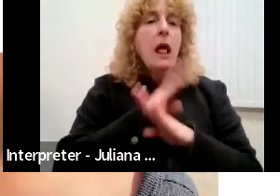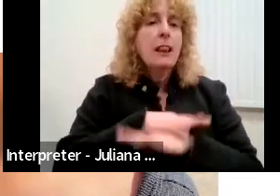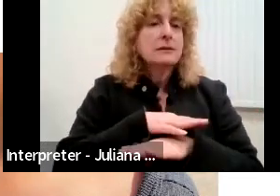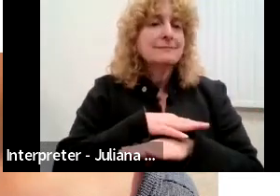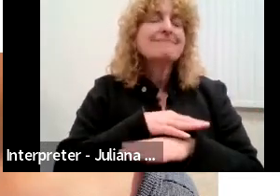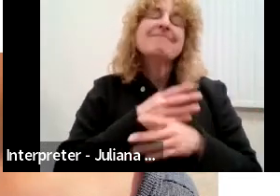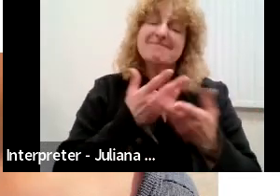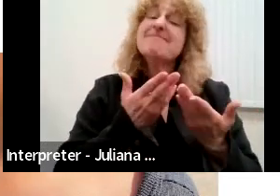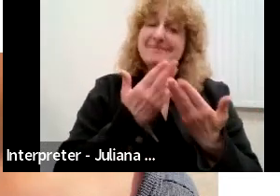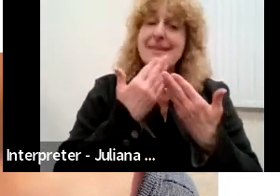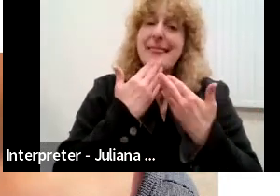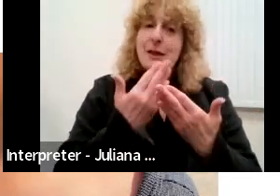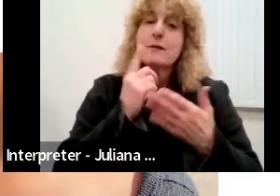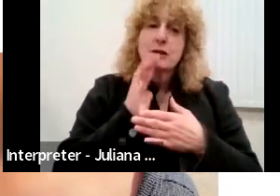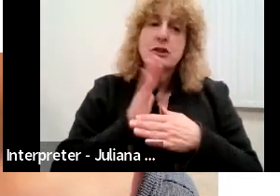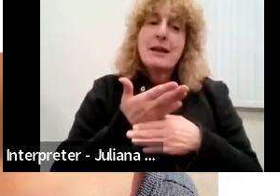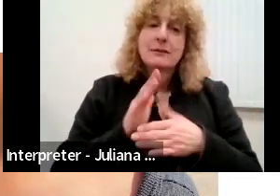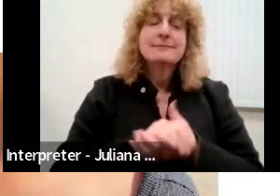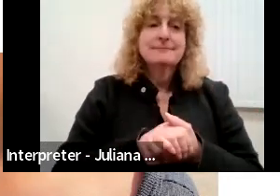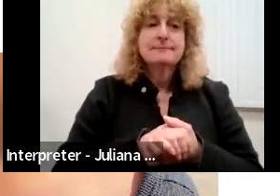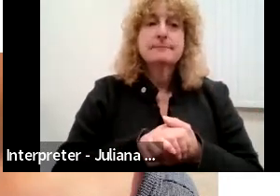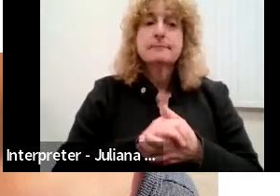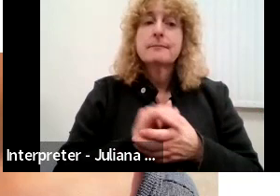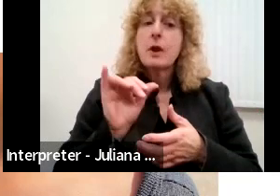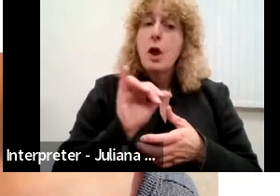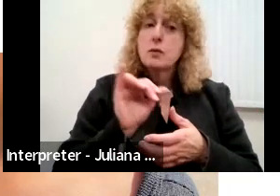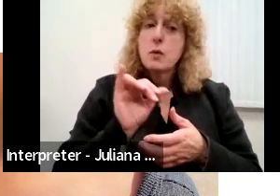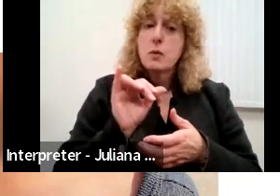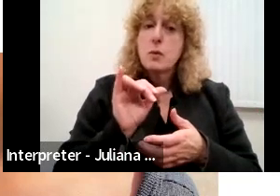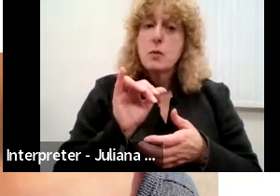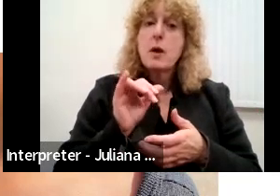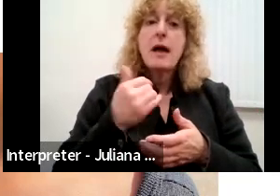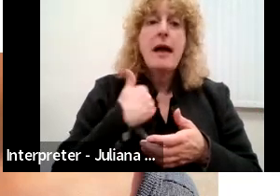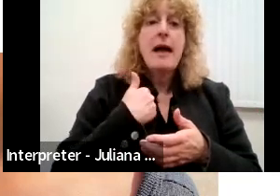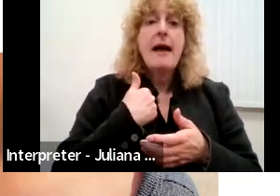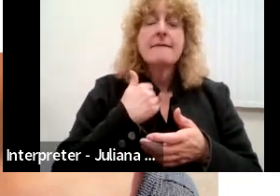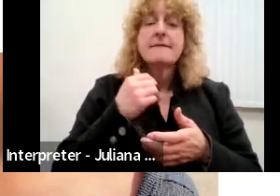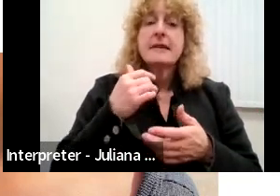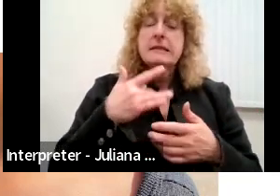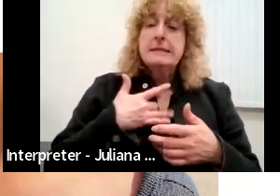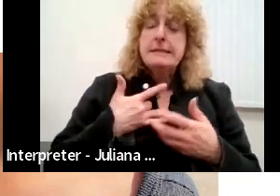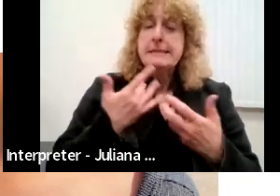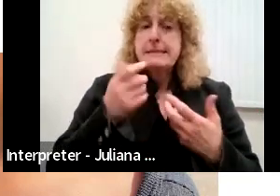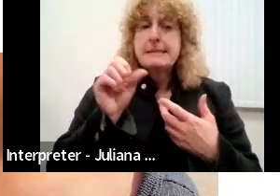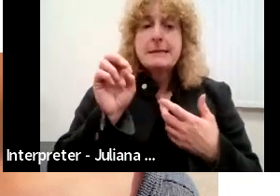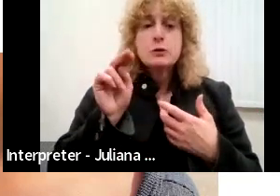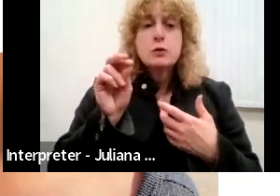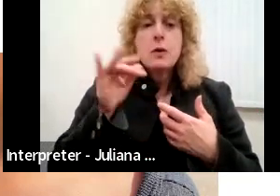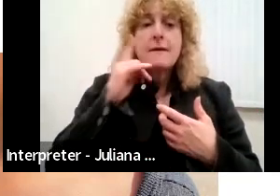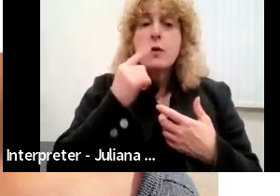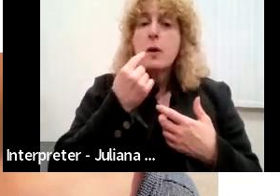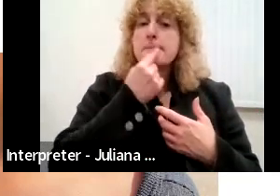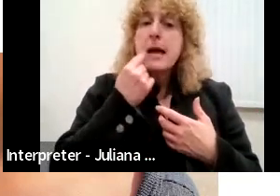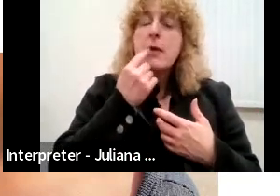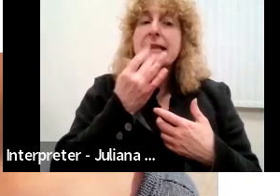Thank you for sharing. There's also sensory for oral and taste.